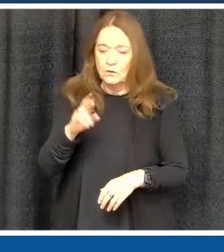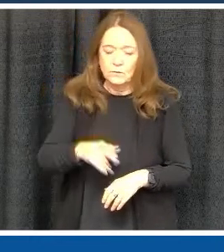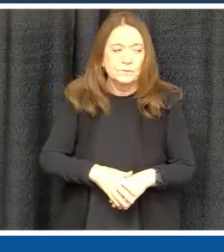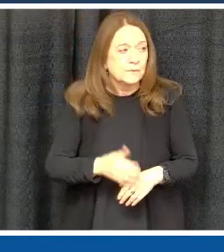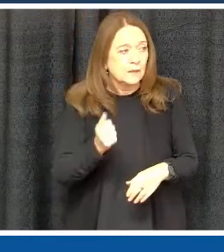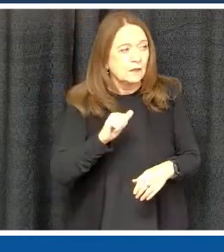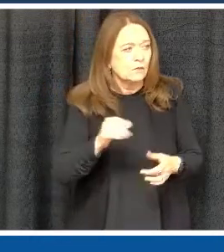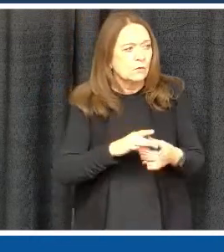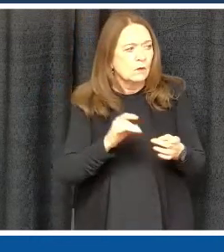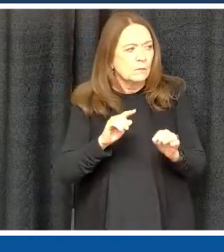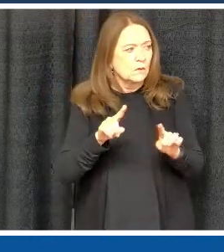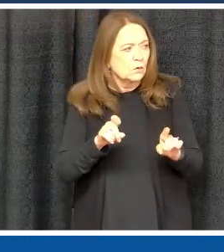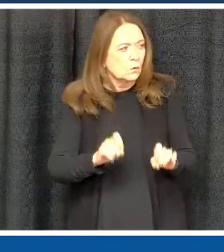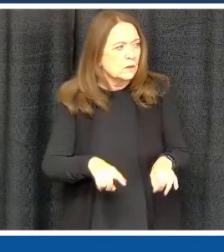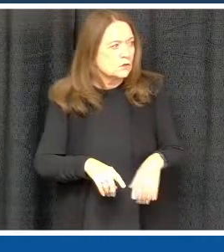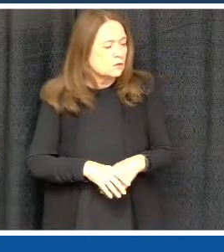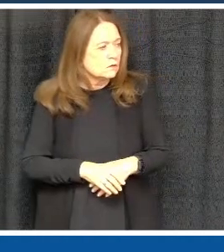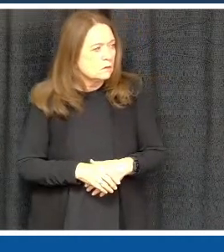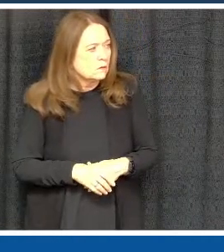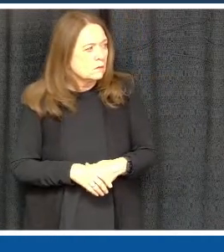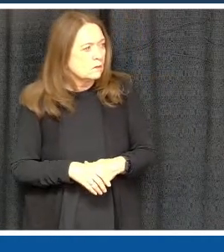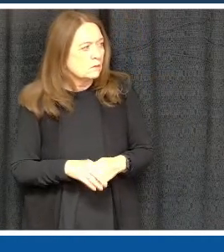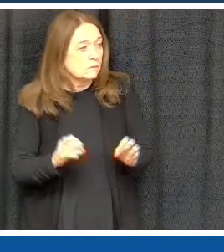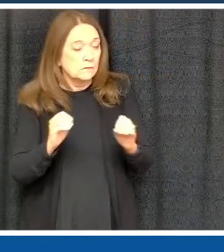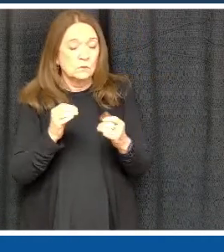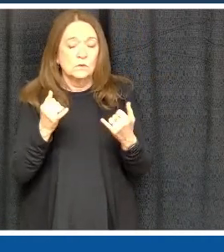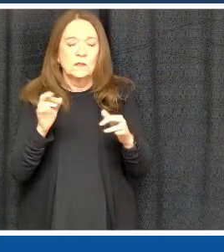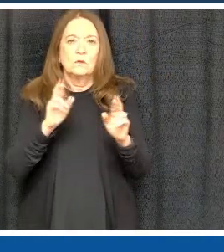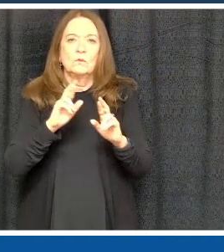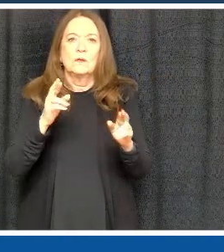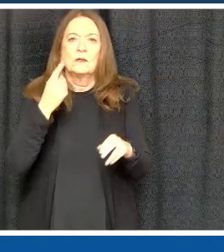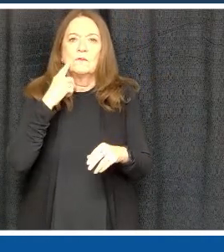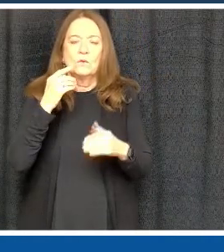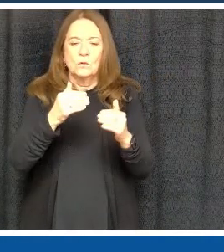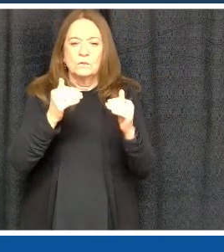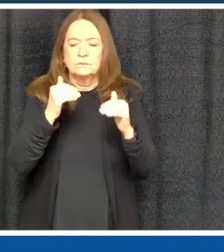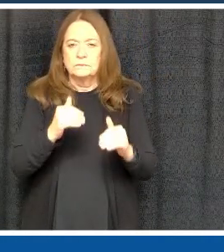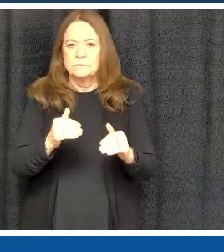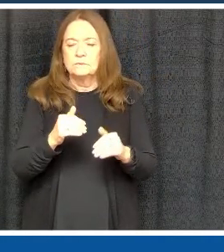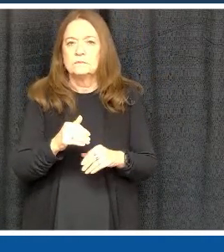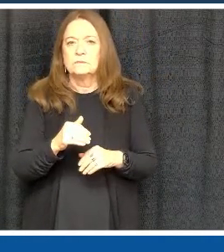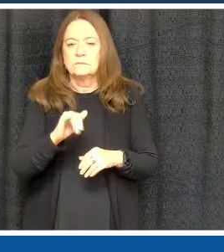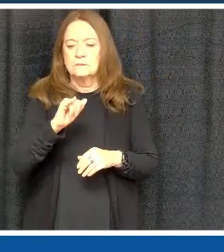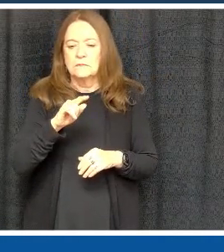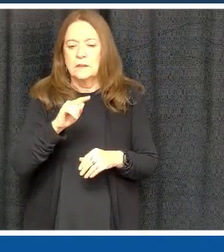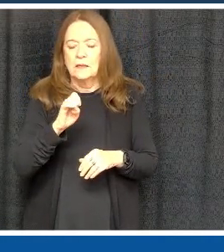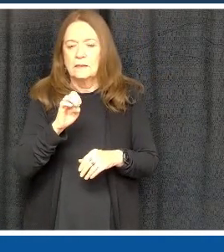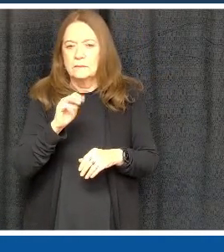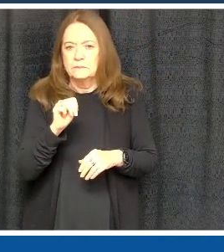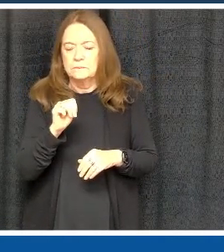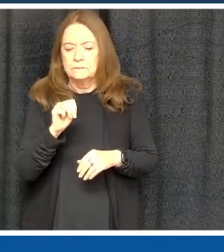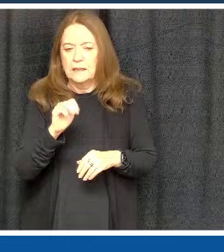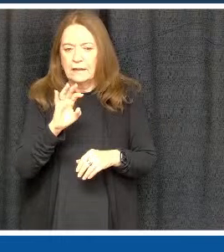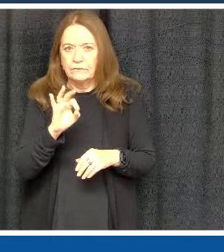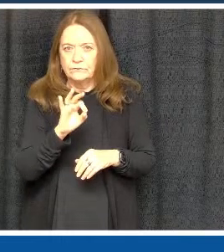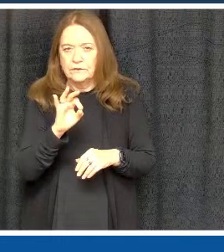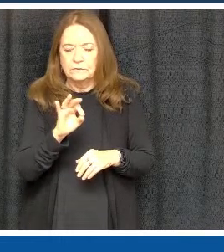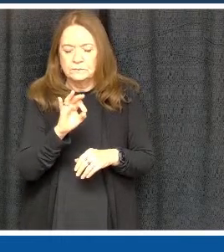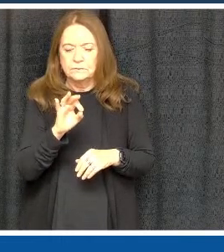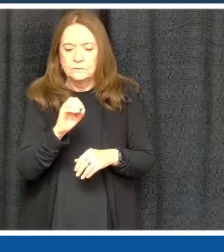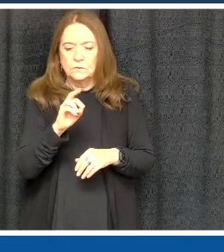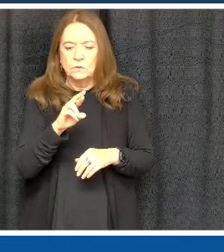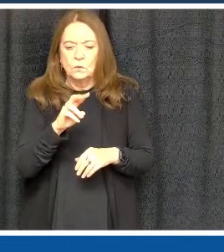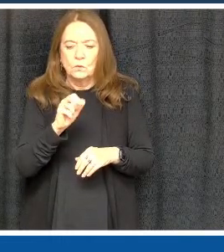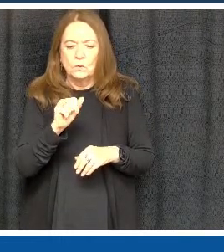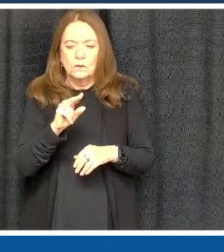Any other comment or question? Seeing none, we're now ready for the next item, which is item F, ordinance